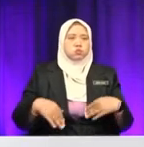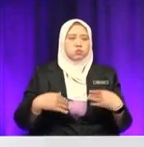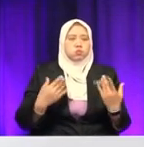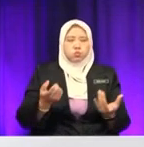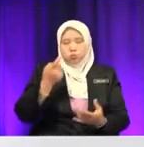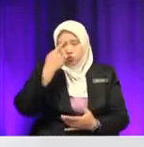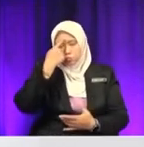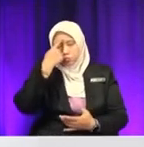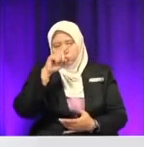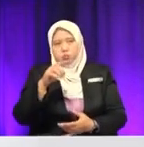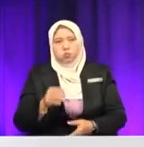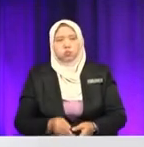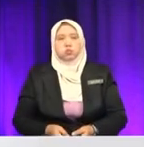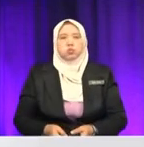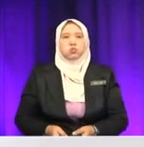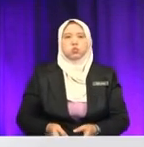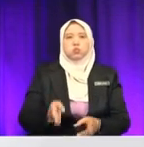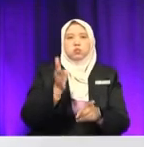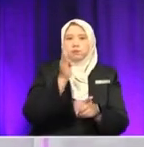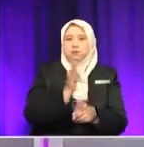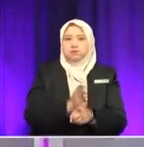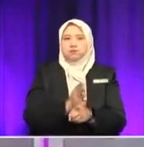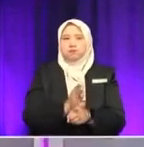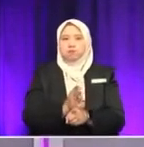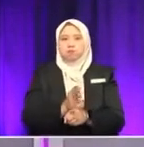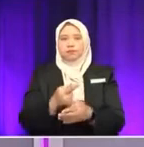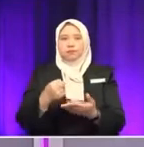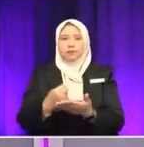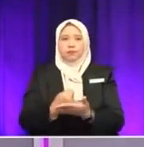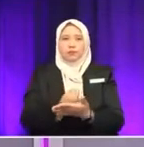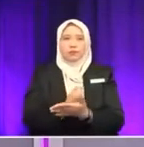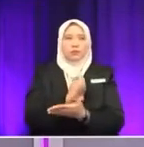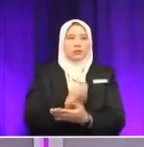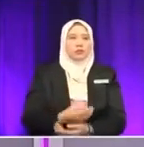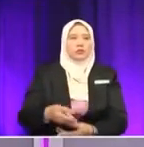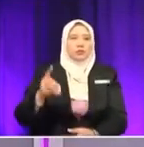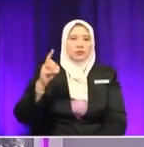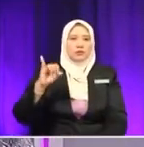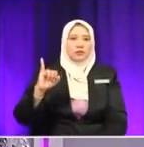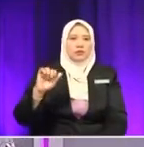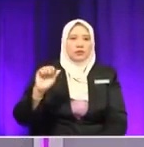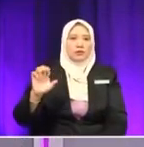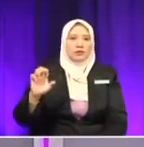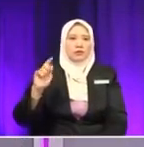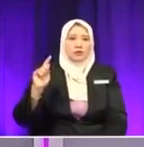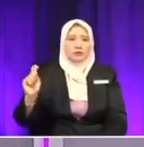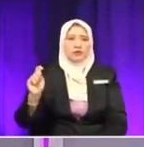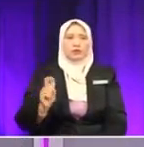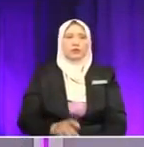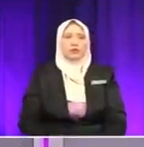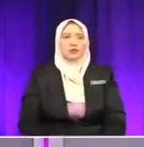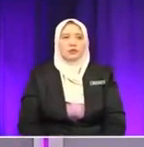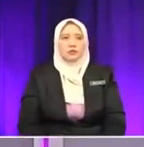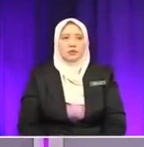new ways of diet. How to allow new ways of diet. Okay, what's your answer, Ideal?